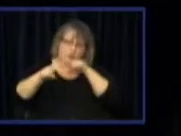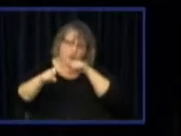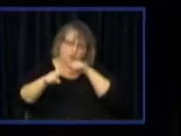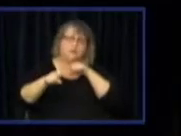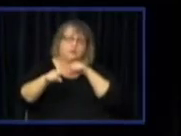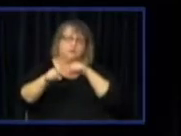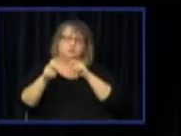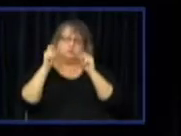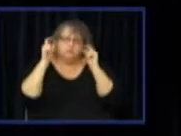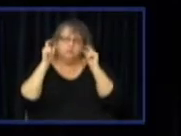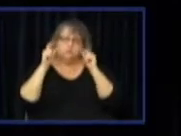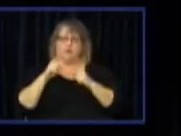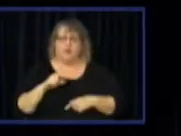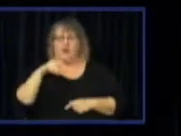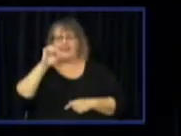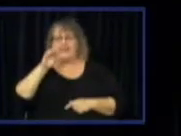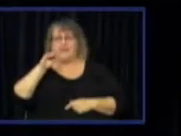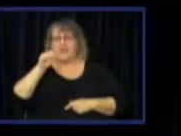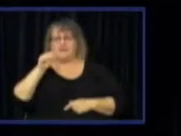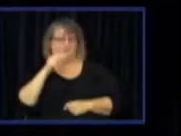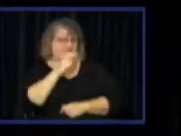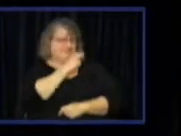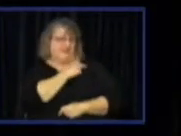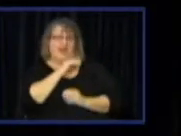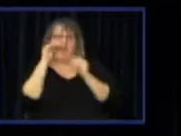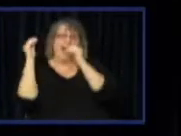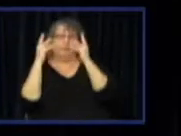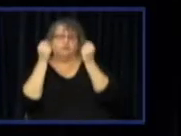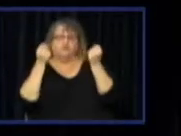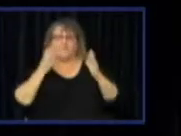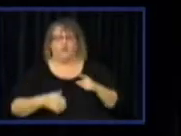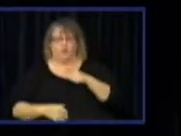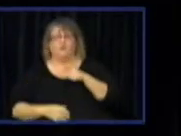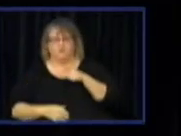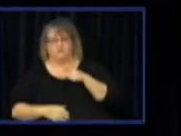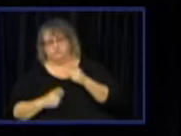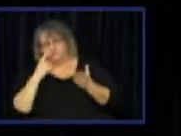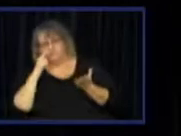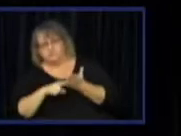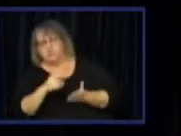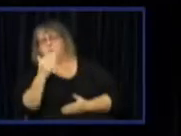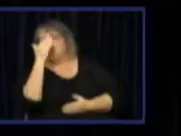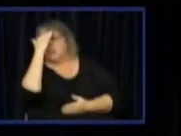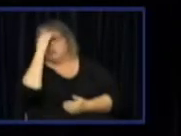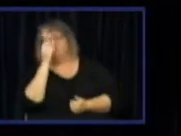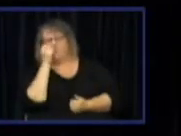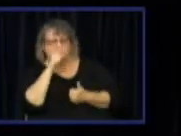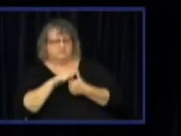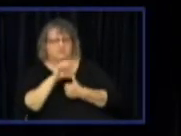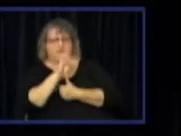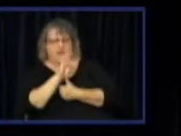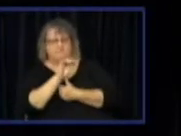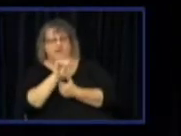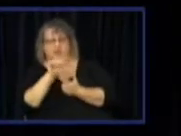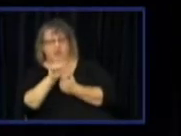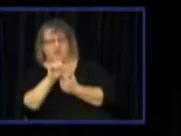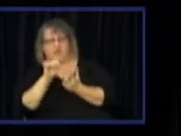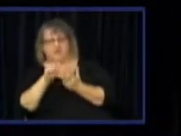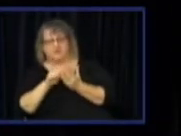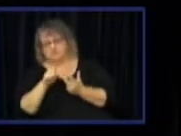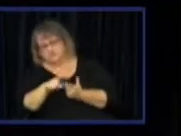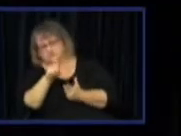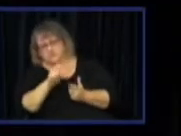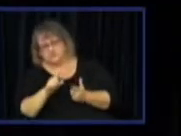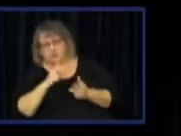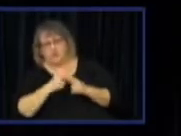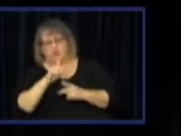you will be evaluated by a paramedic who has been trained to recognize a stroke when they see it. the paramedics perform a standard battery of tests